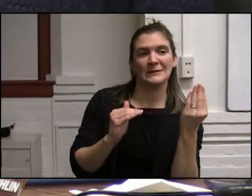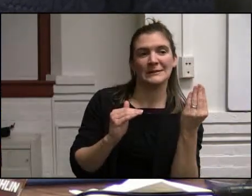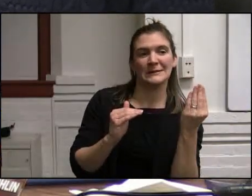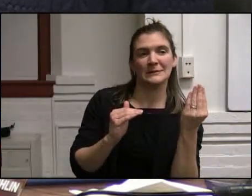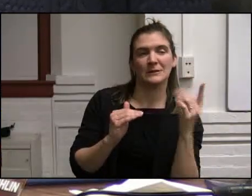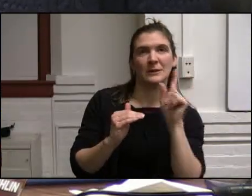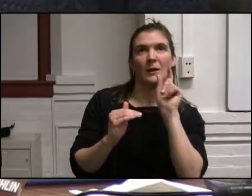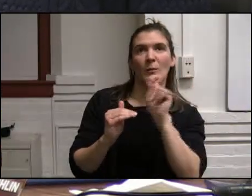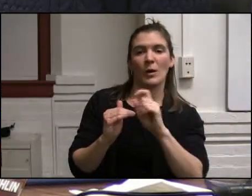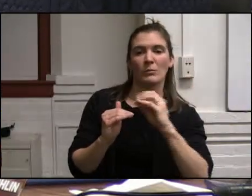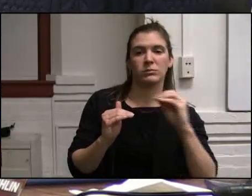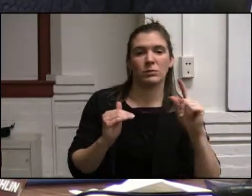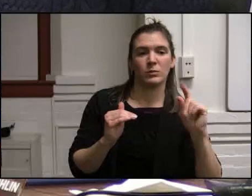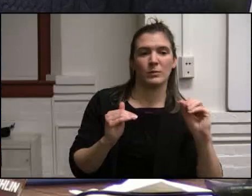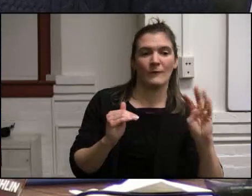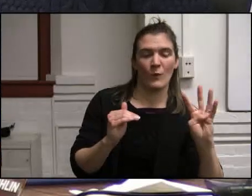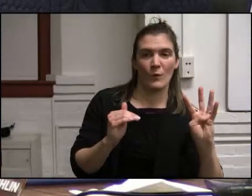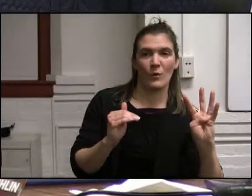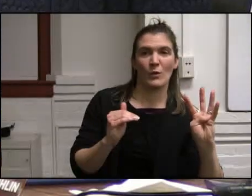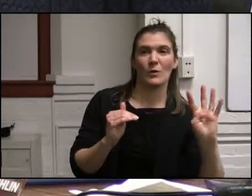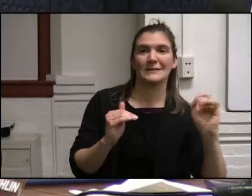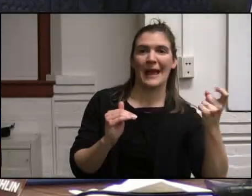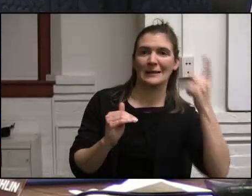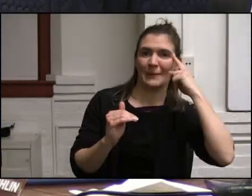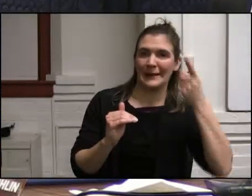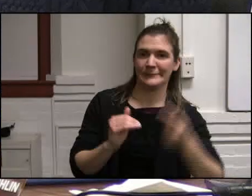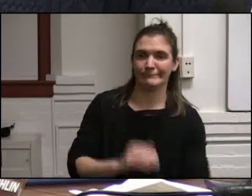14/100ths of a cent on the property tax rate.